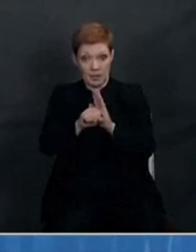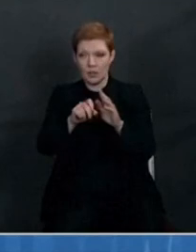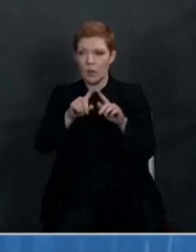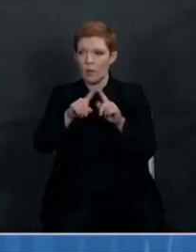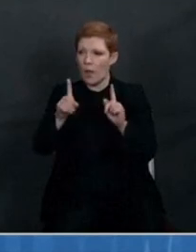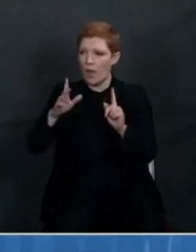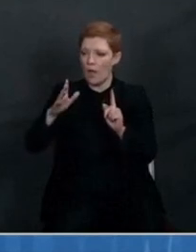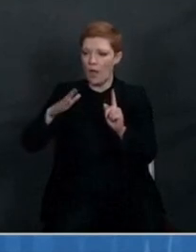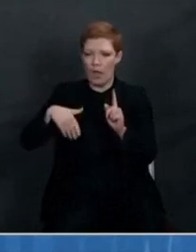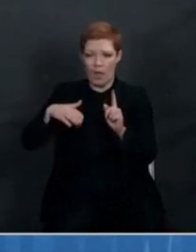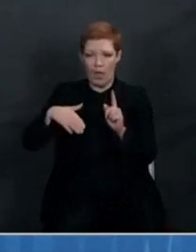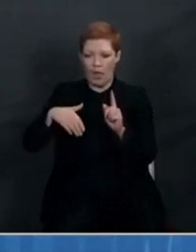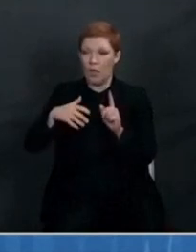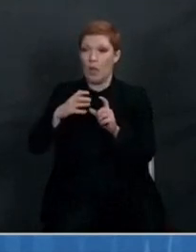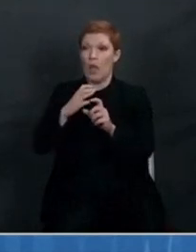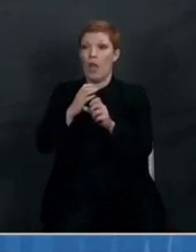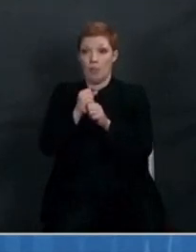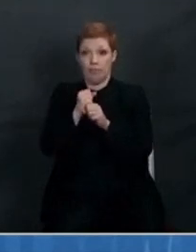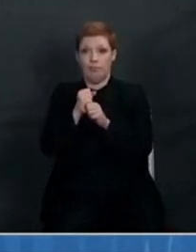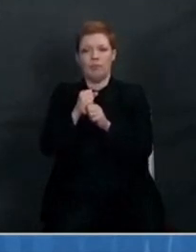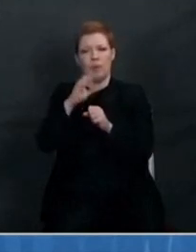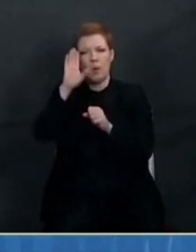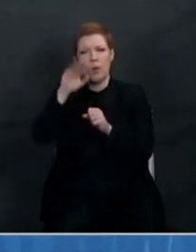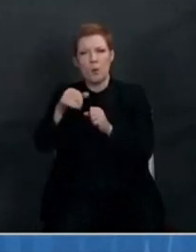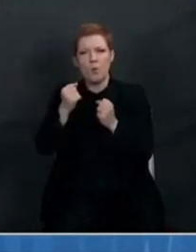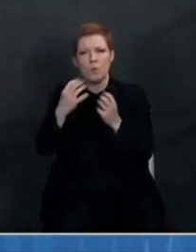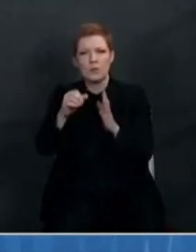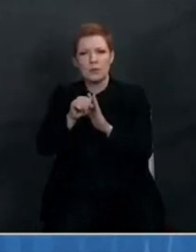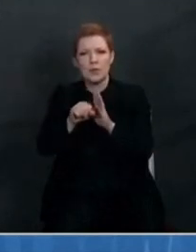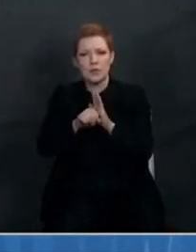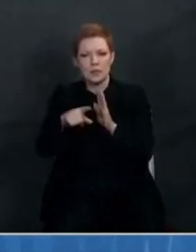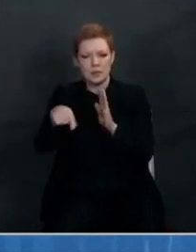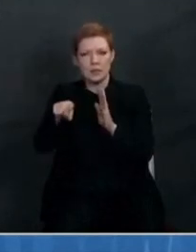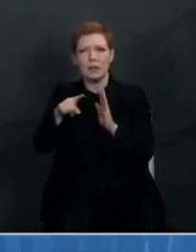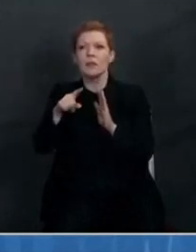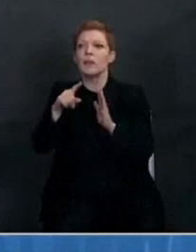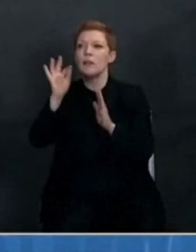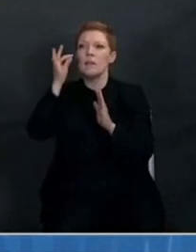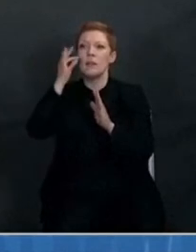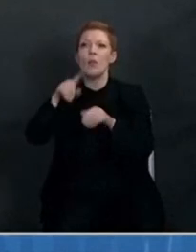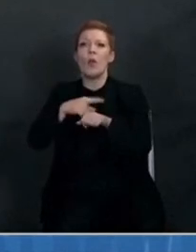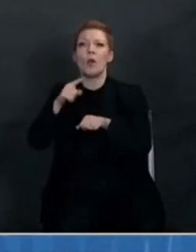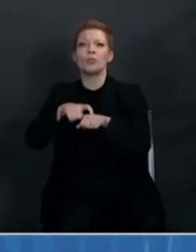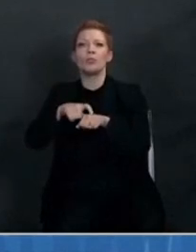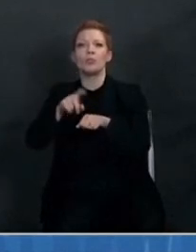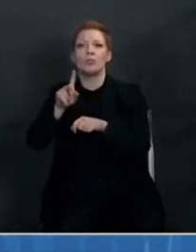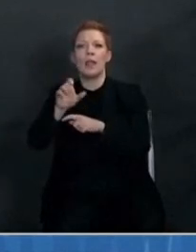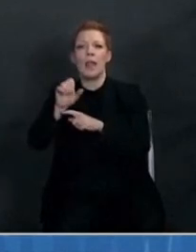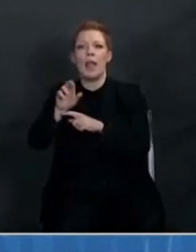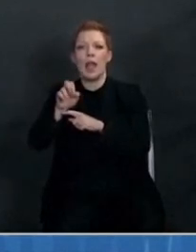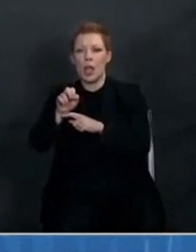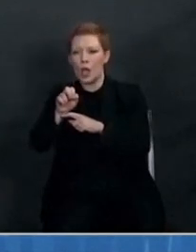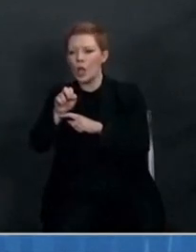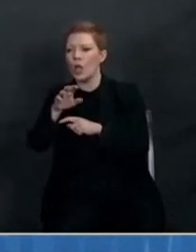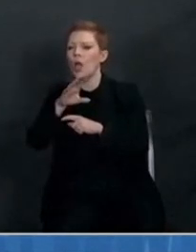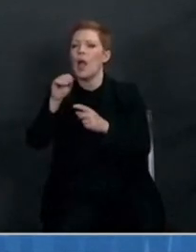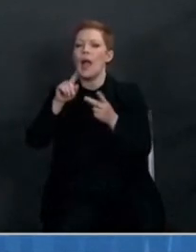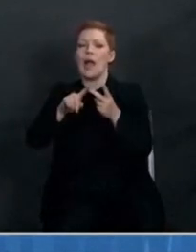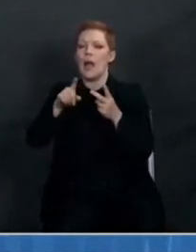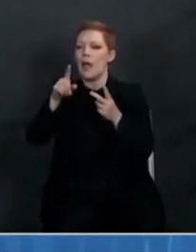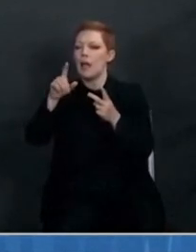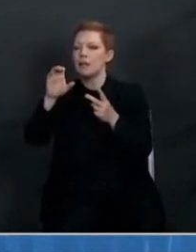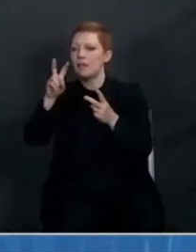into arms, I know in a lot of states, there's a lot tied up in the federal long-term care partnership that CVS and Walgreens is running. And there